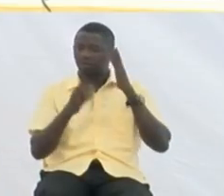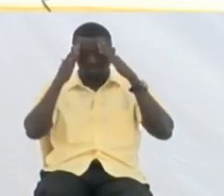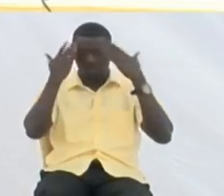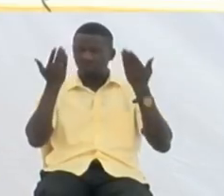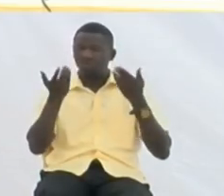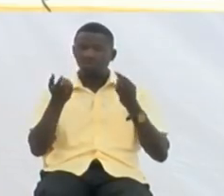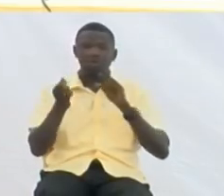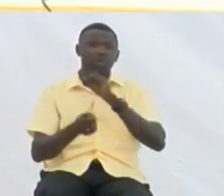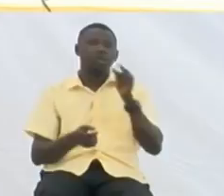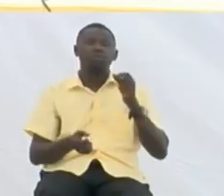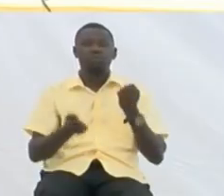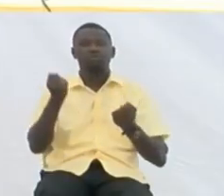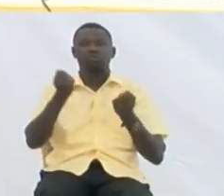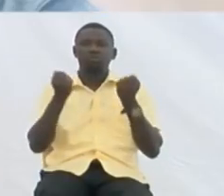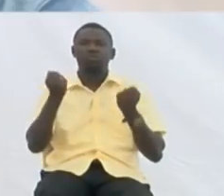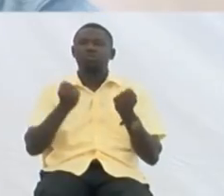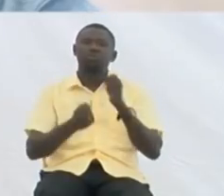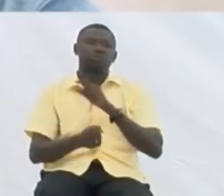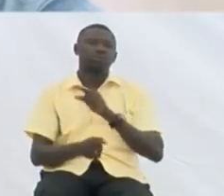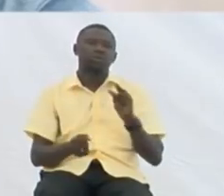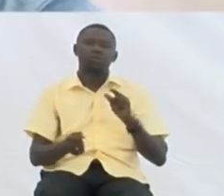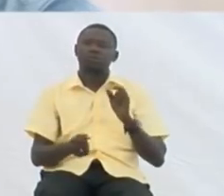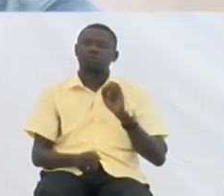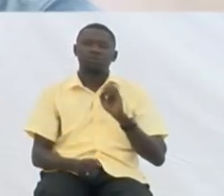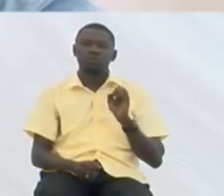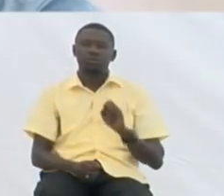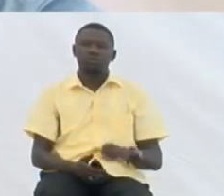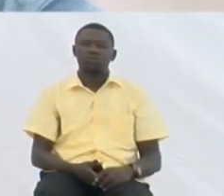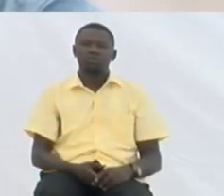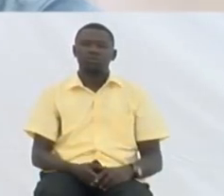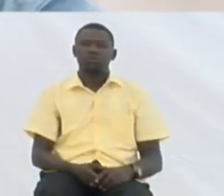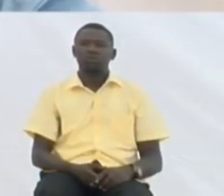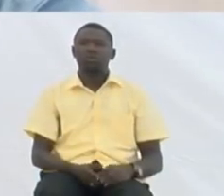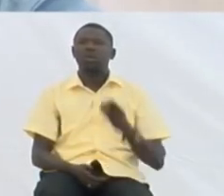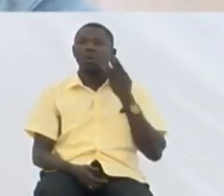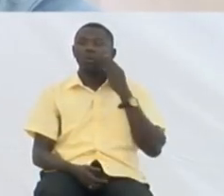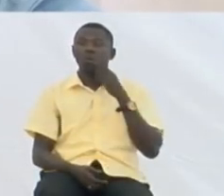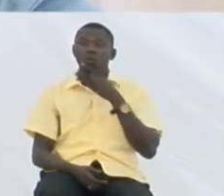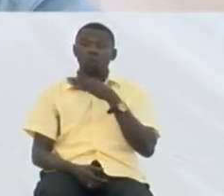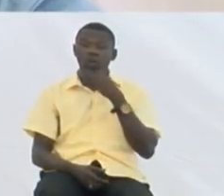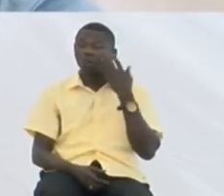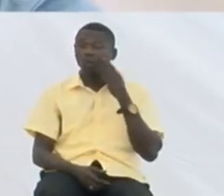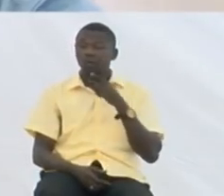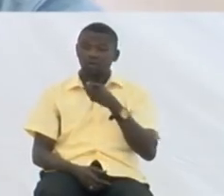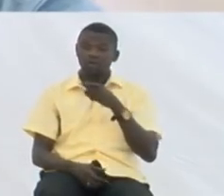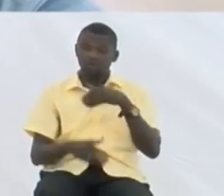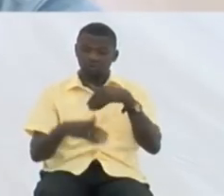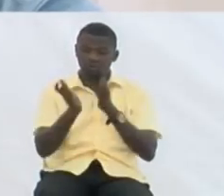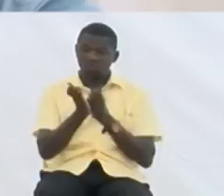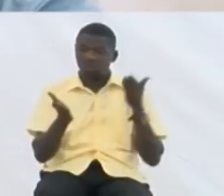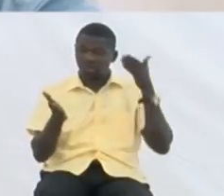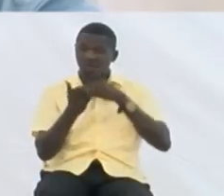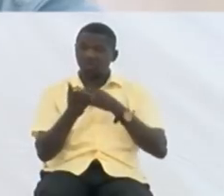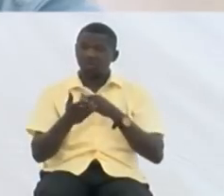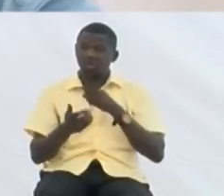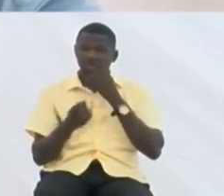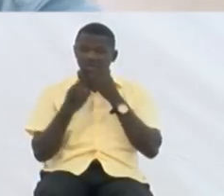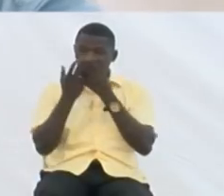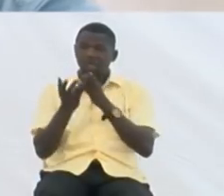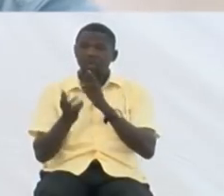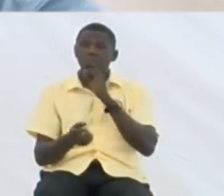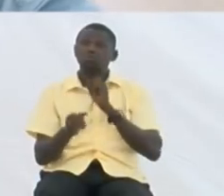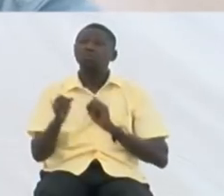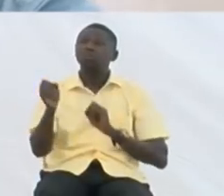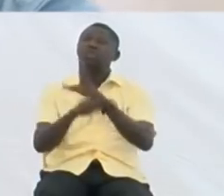don't know the names of vehicles. When the group arrived, did they say who sent them? Bring wo kafo molu futata jang.